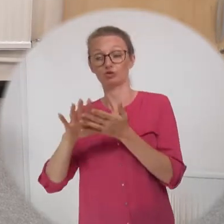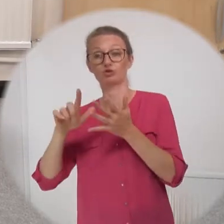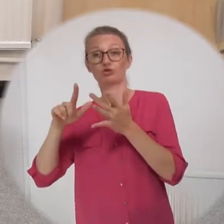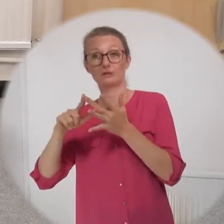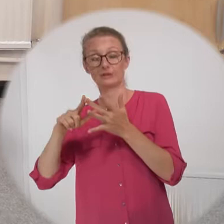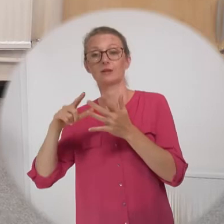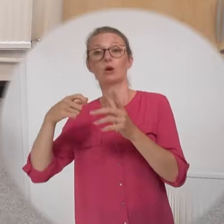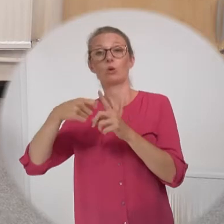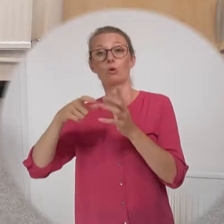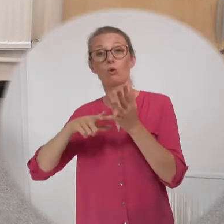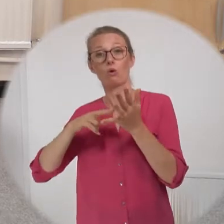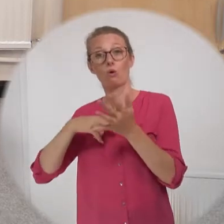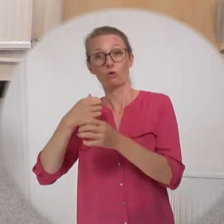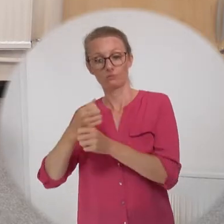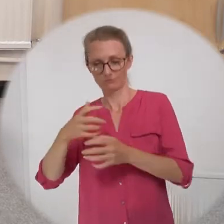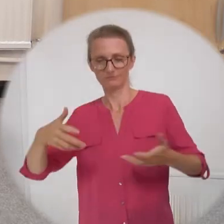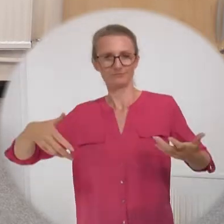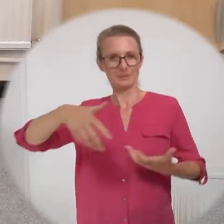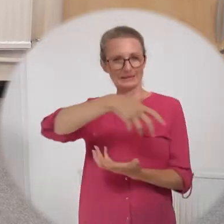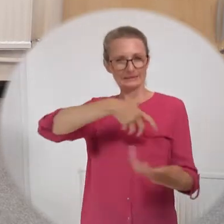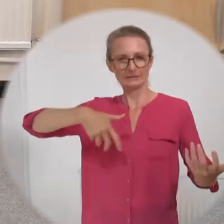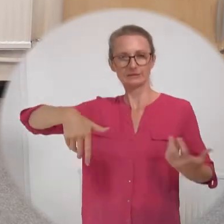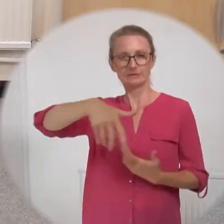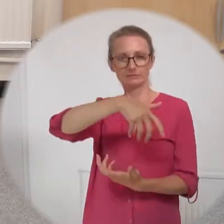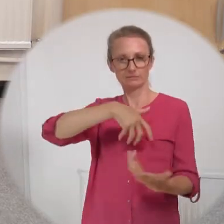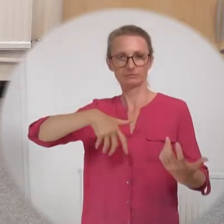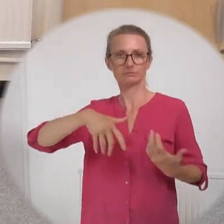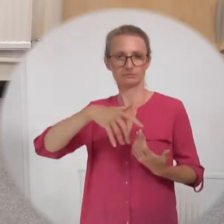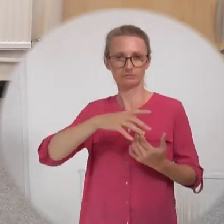But first off, we'll start with a bit of a warm-up.